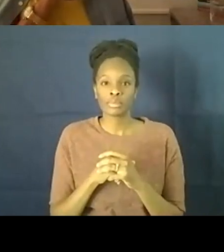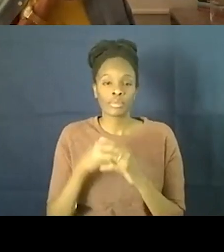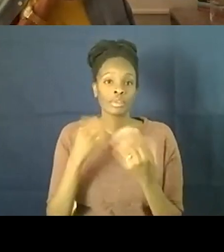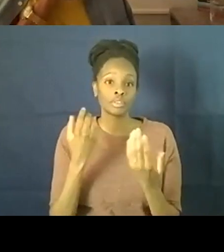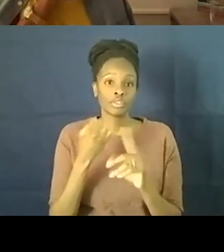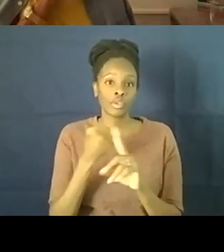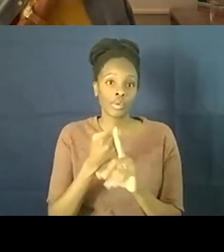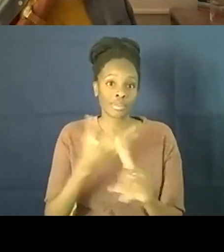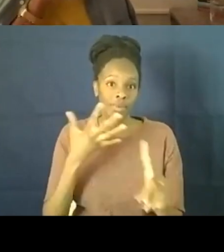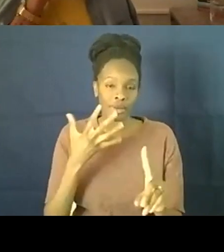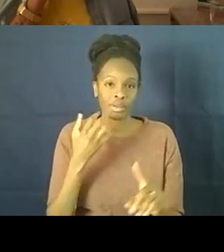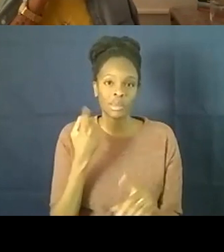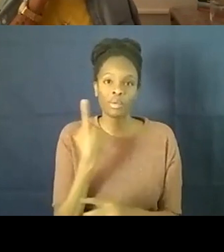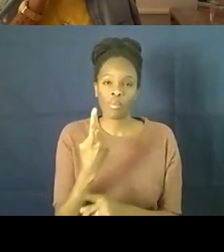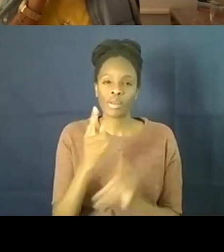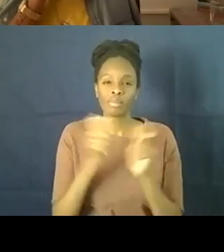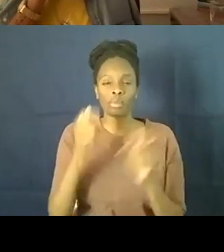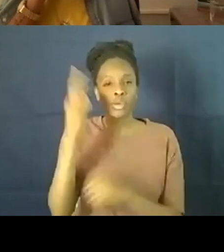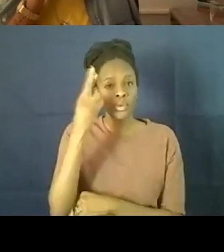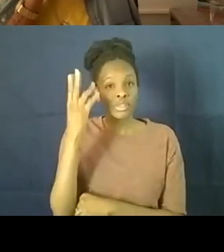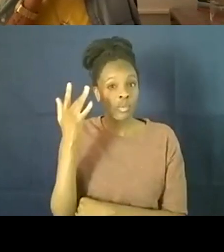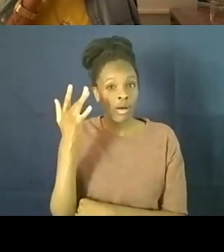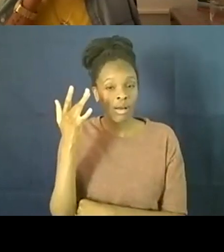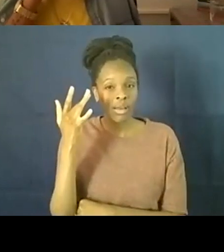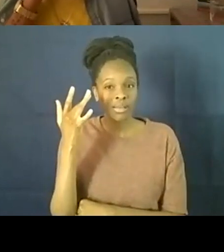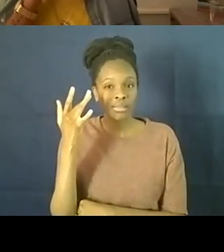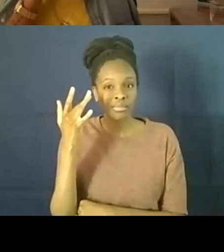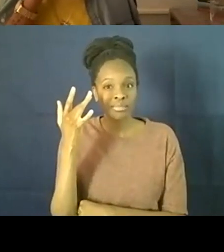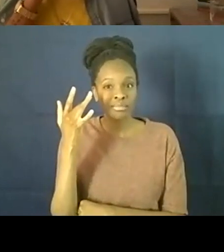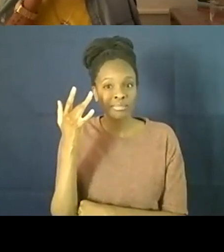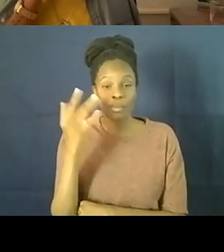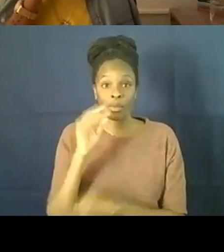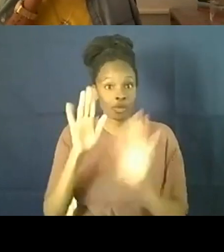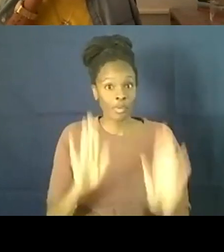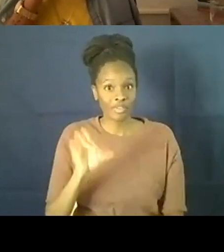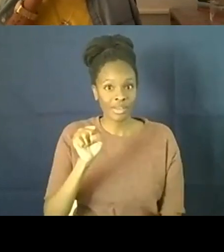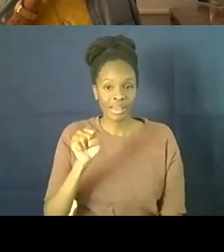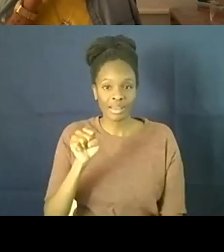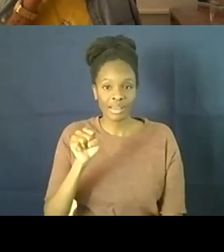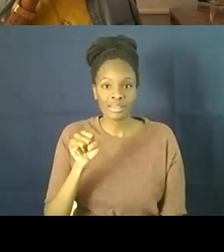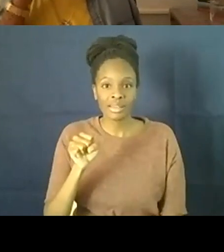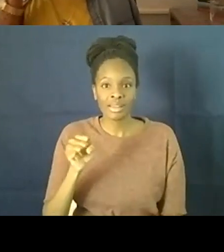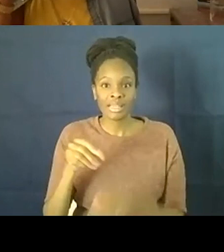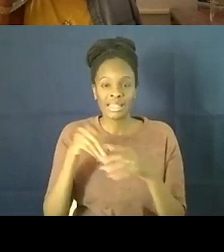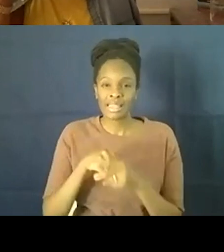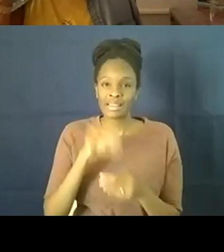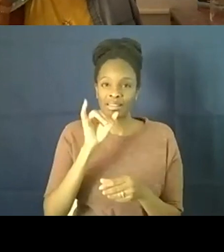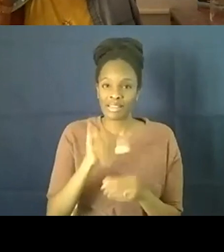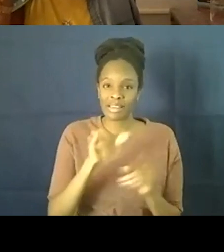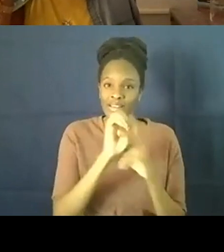were talking about. And one of the big reasons was, it's because as refreshing and wonderful as it was to step through the world of Winchester from Lionel's